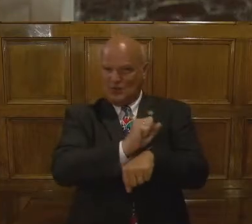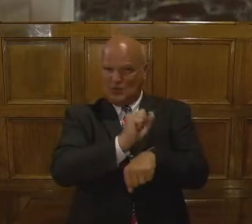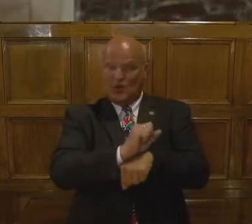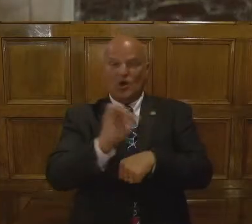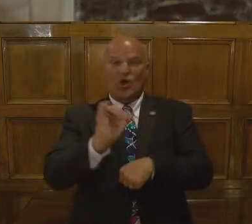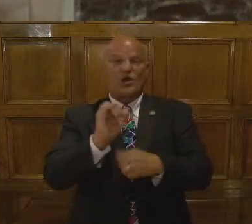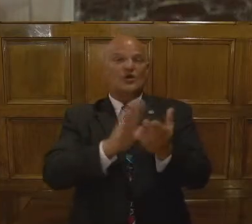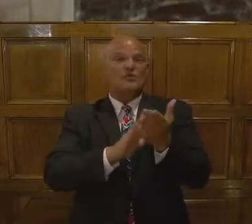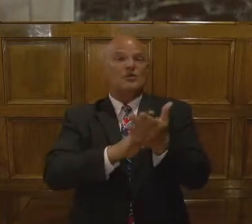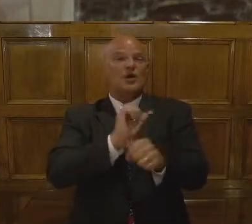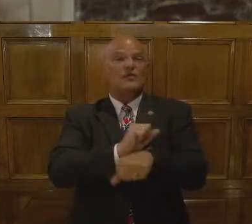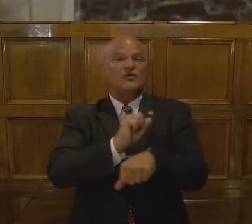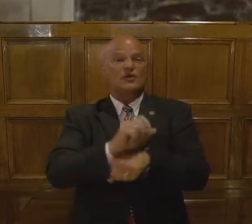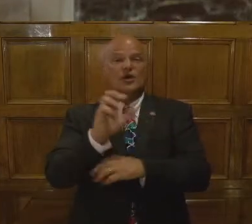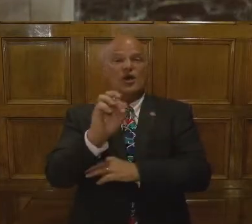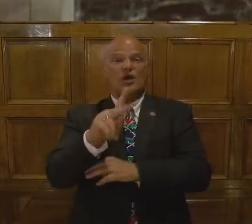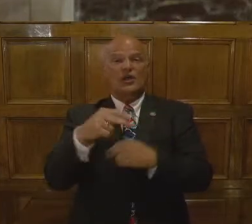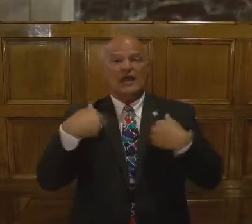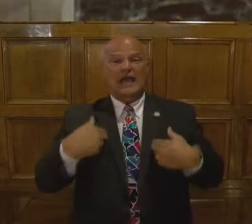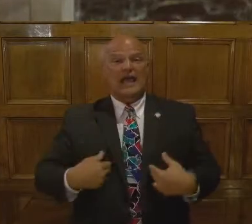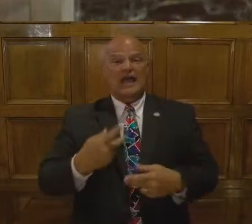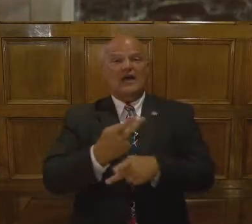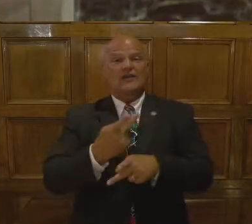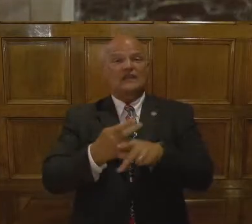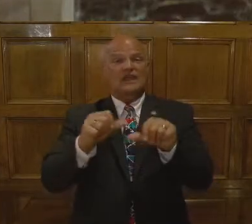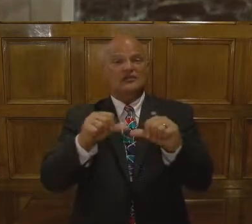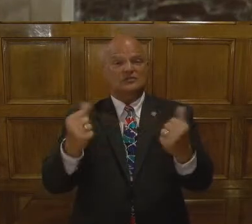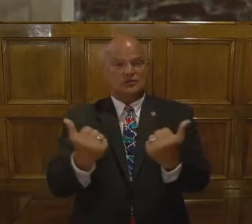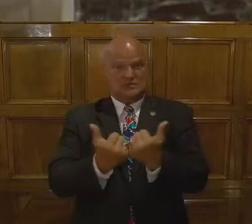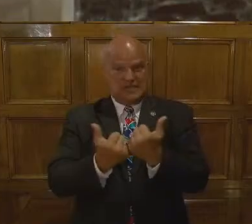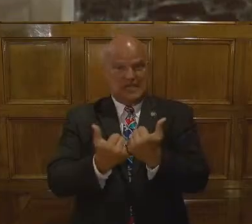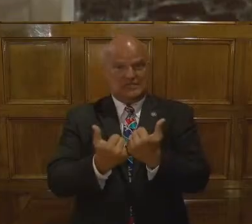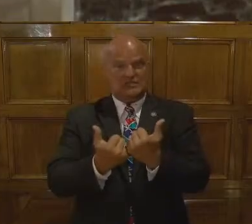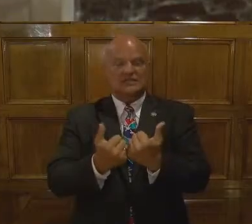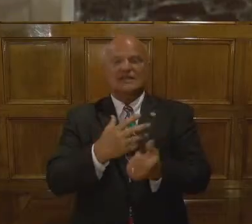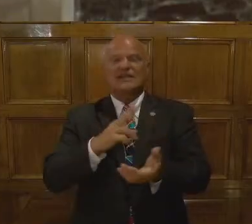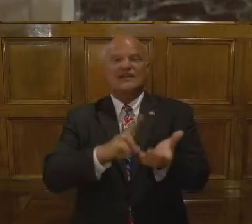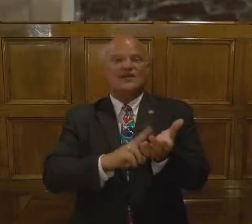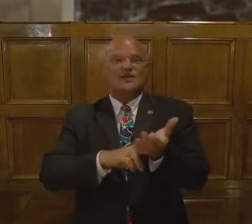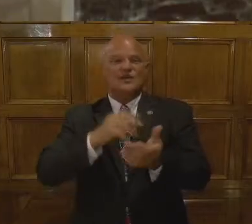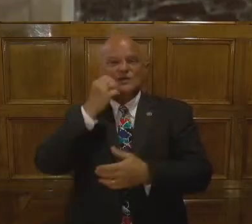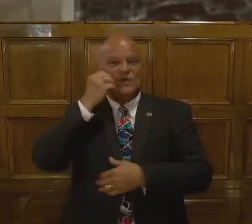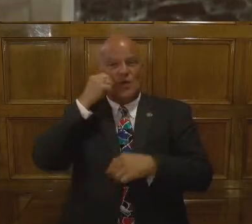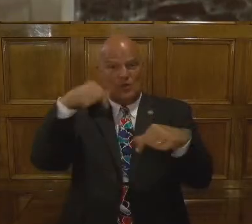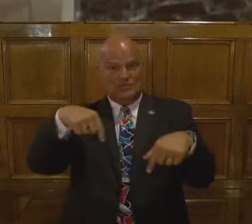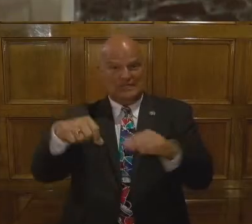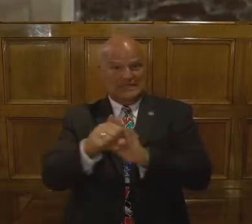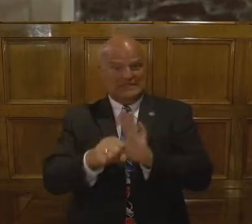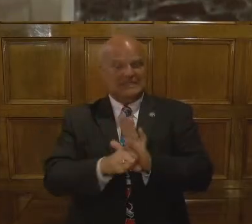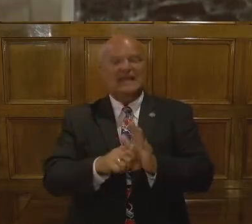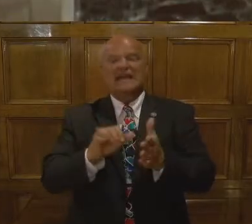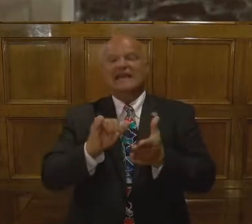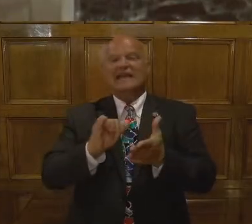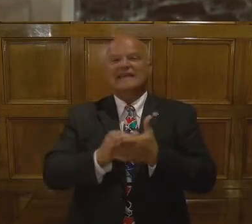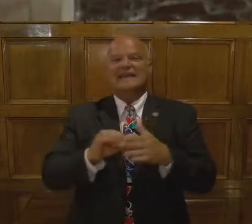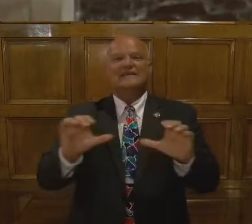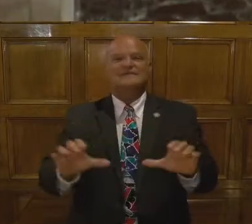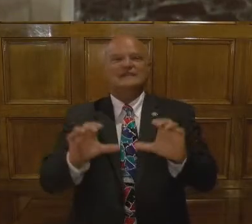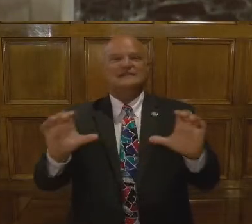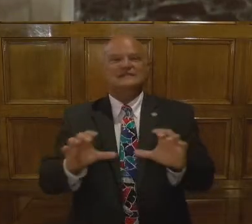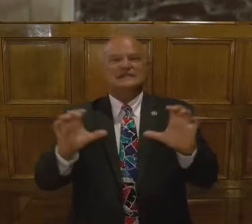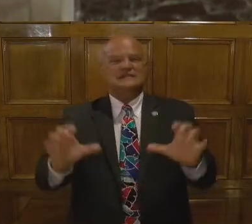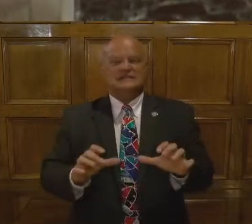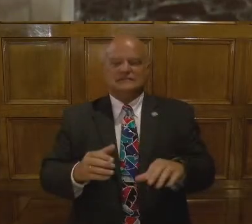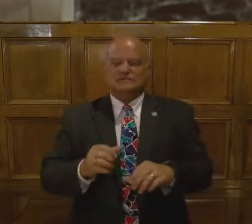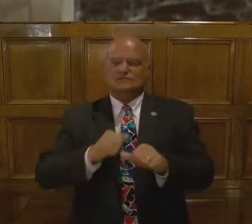to applaud the work of the Arkansas Healthcare Association and the nursing homes in this state that have done so much